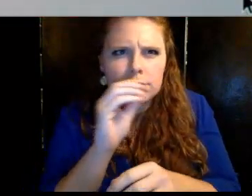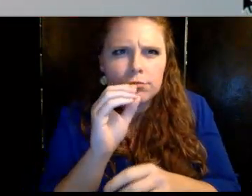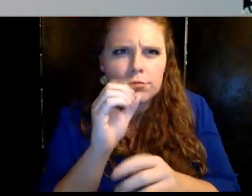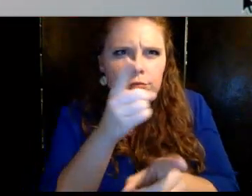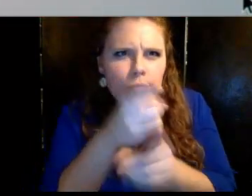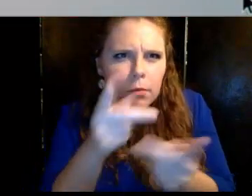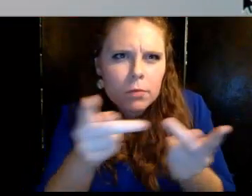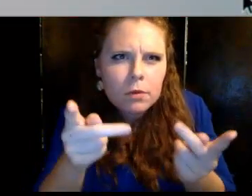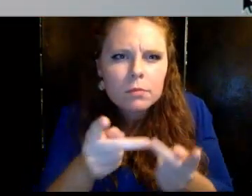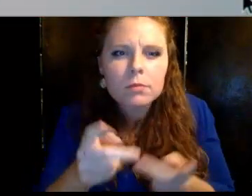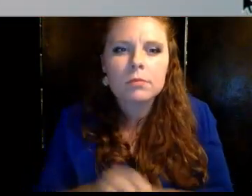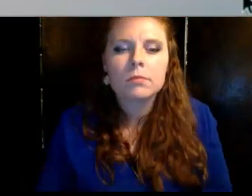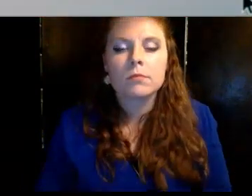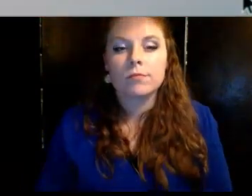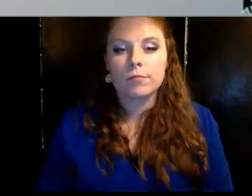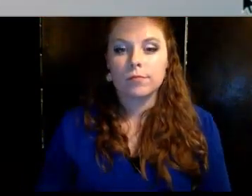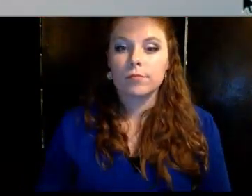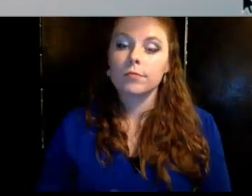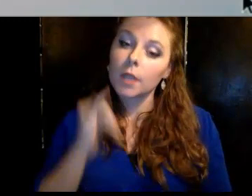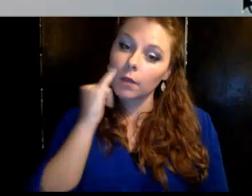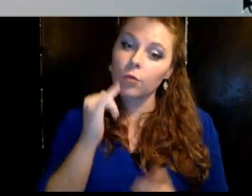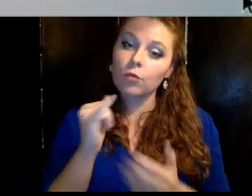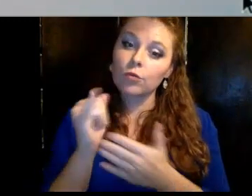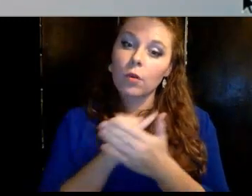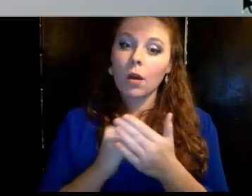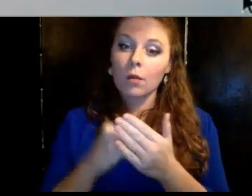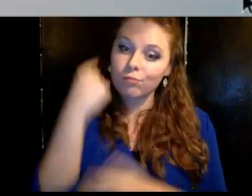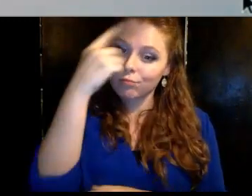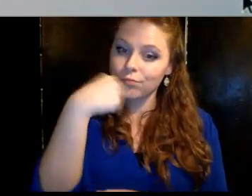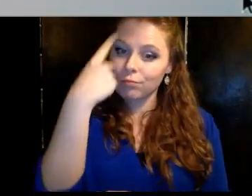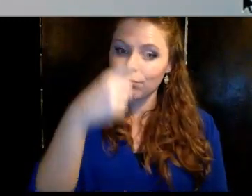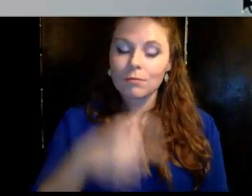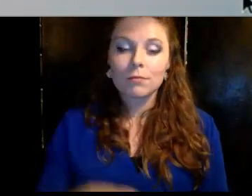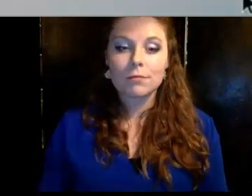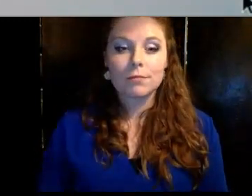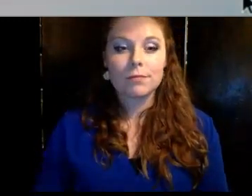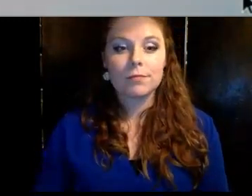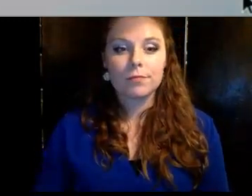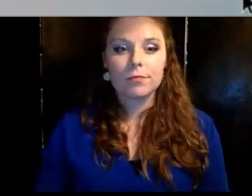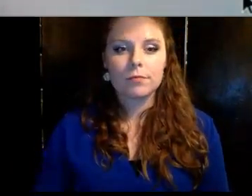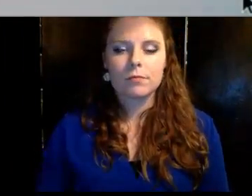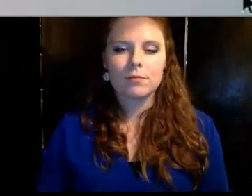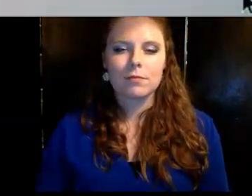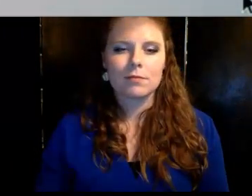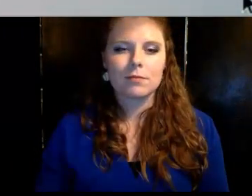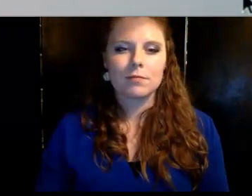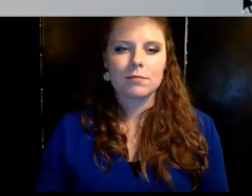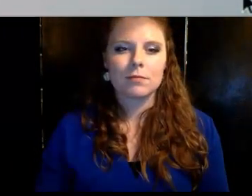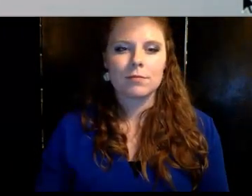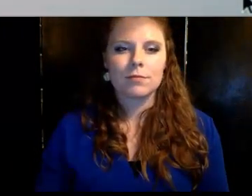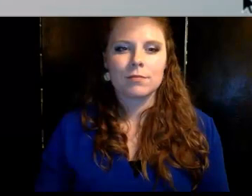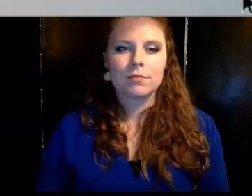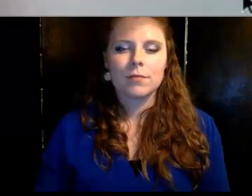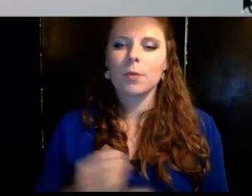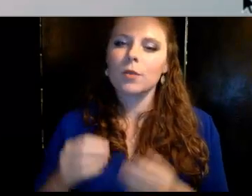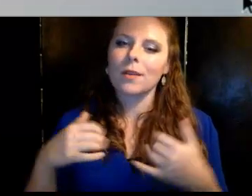So for example, if you're drawing a face, and I'm going to do just a really sketchy face here. And